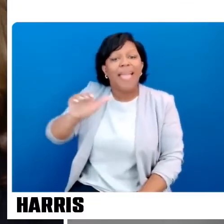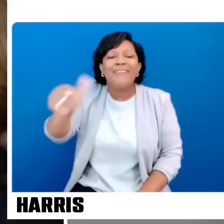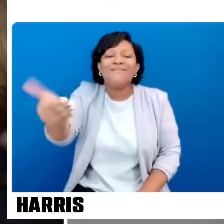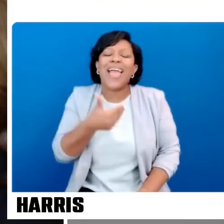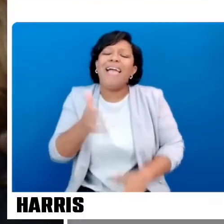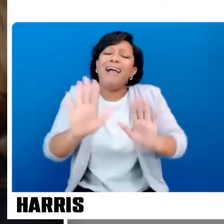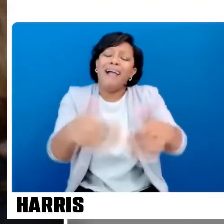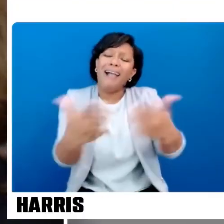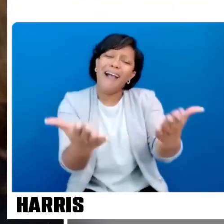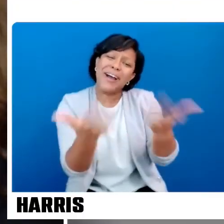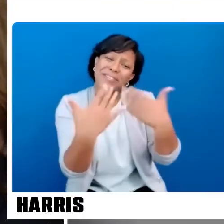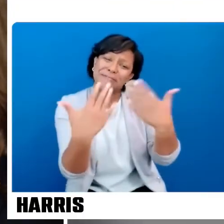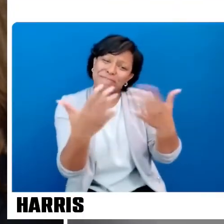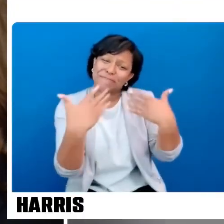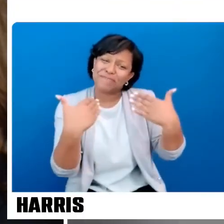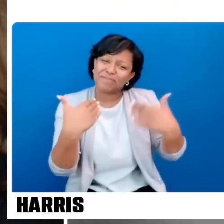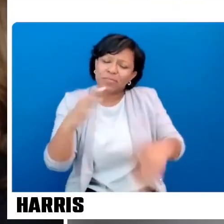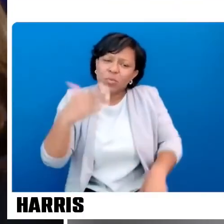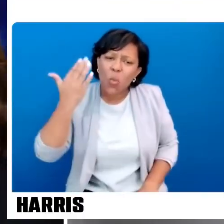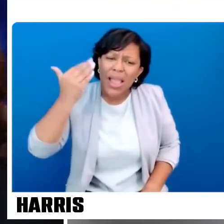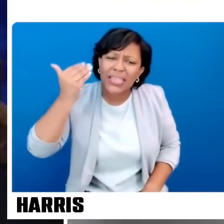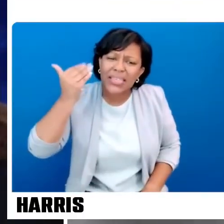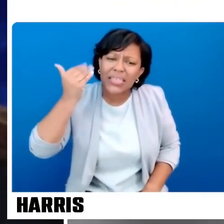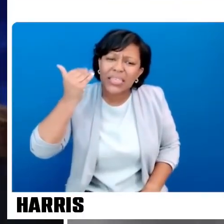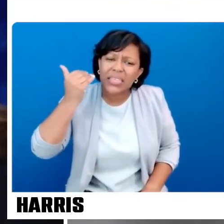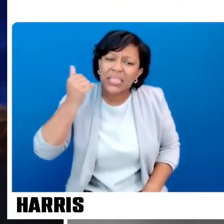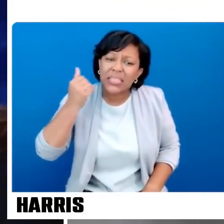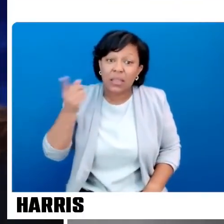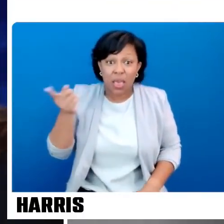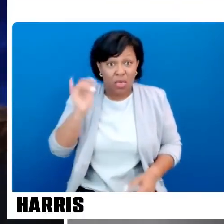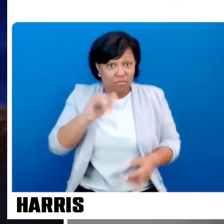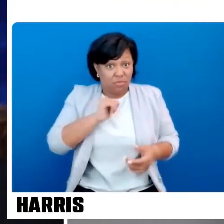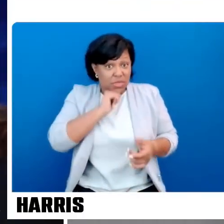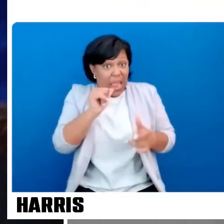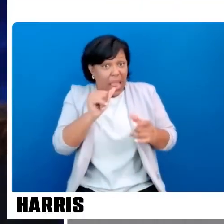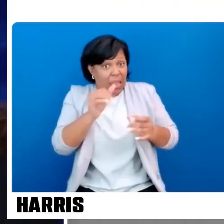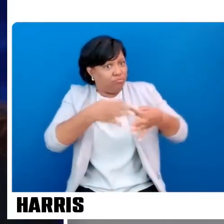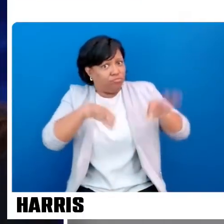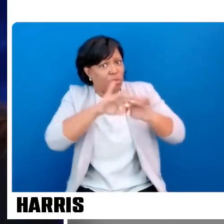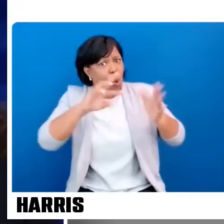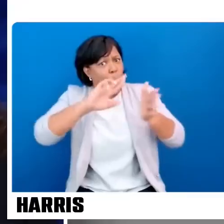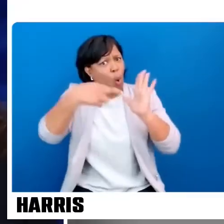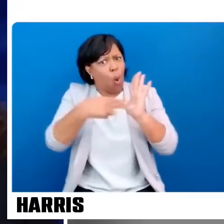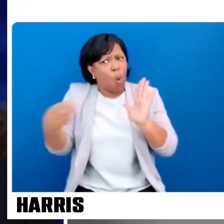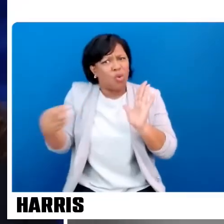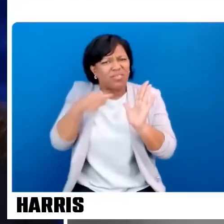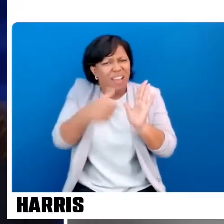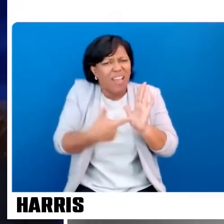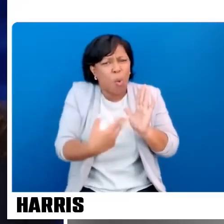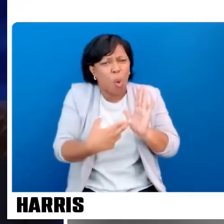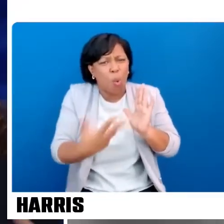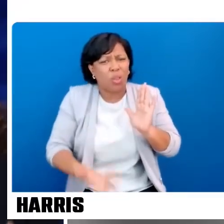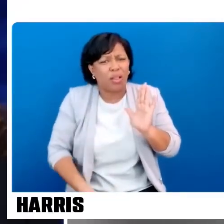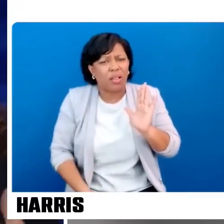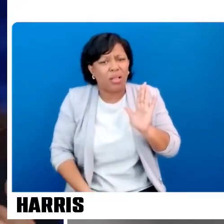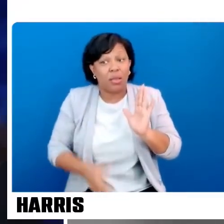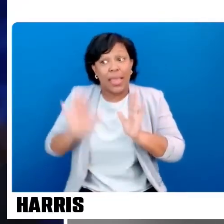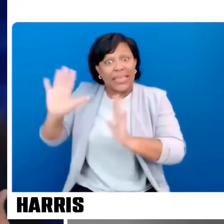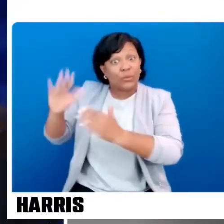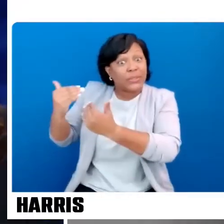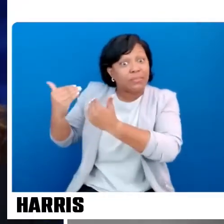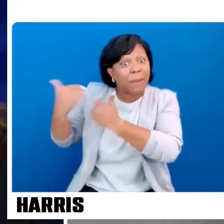again, appreciate the role and responsibility of the President of the United States to